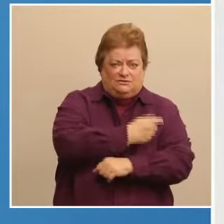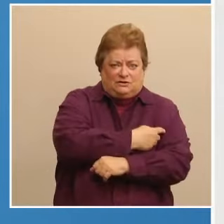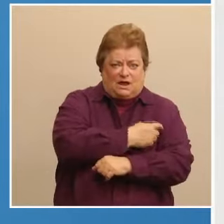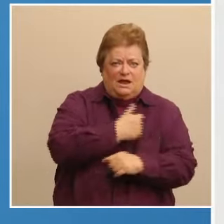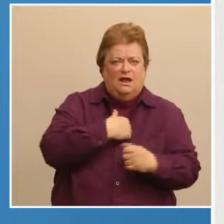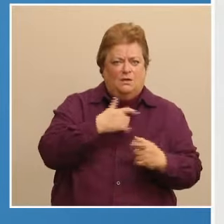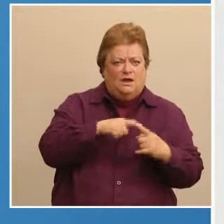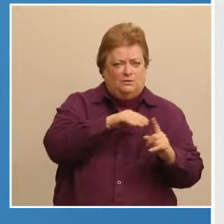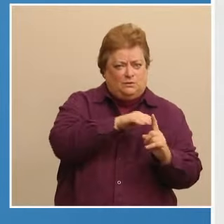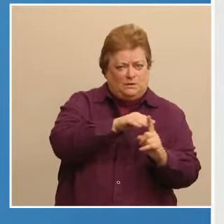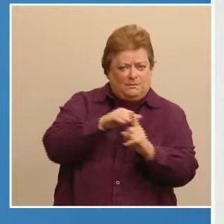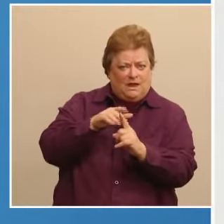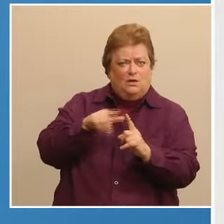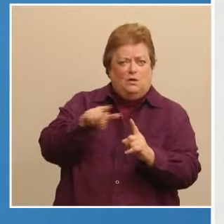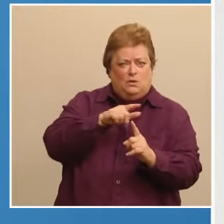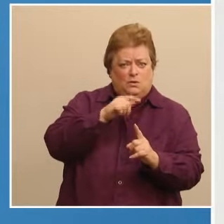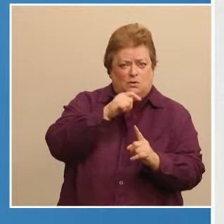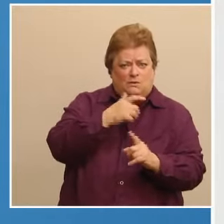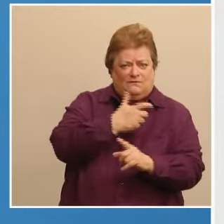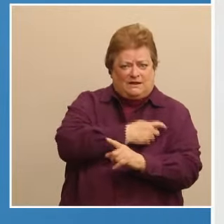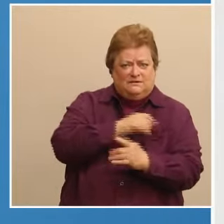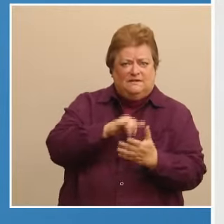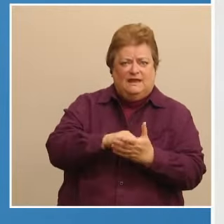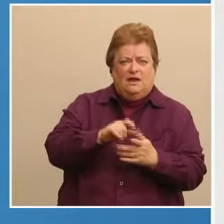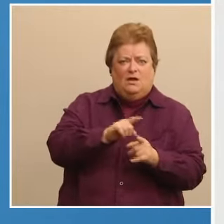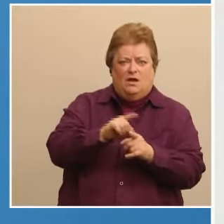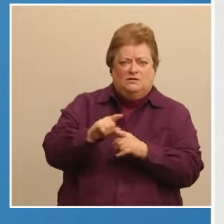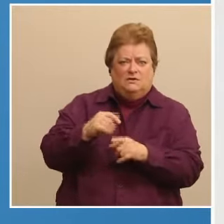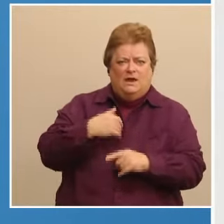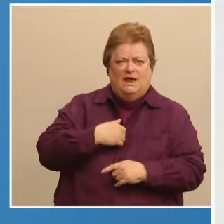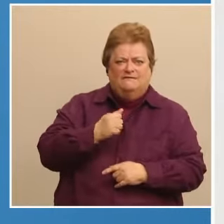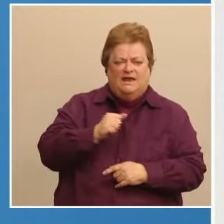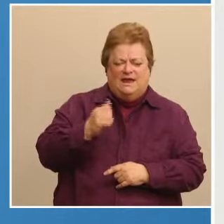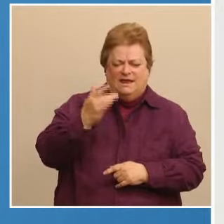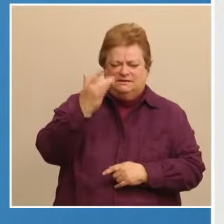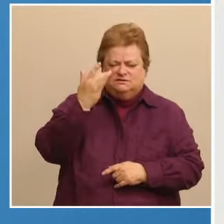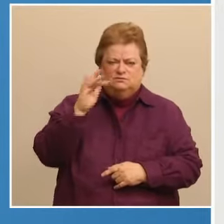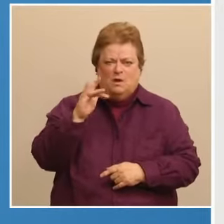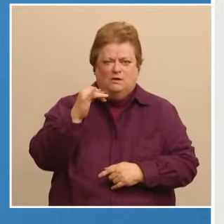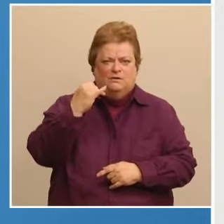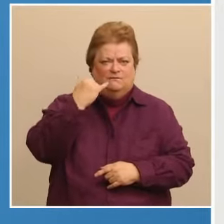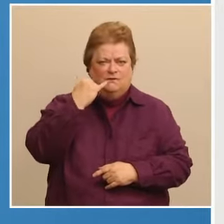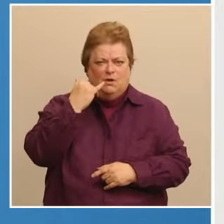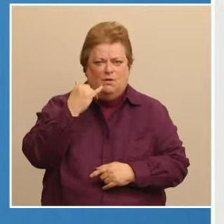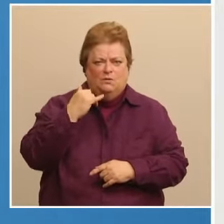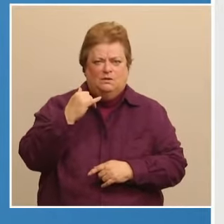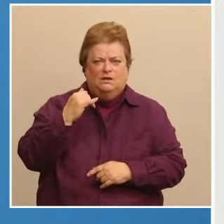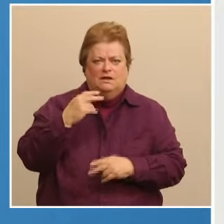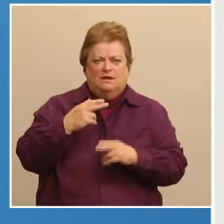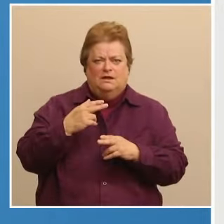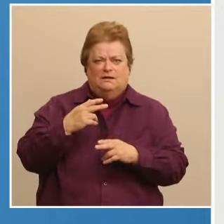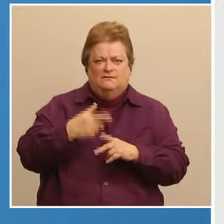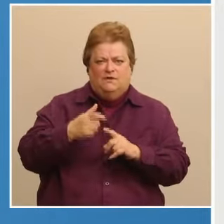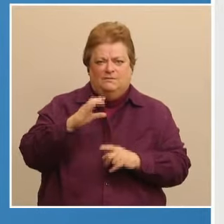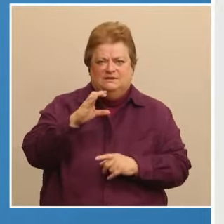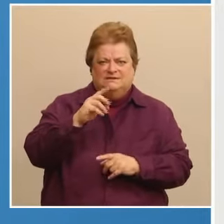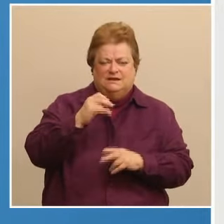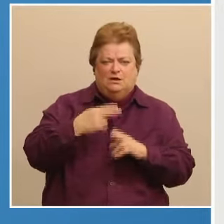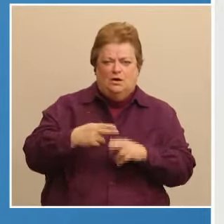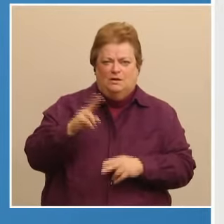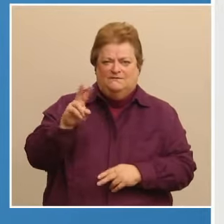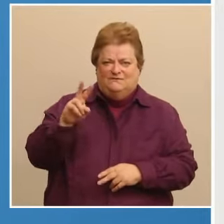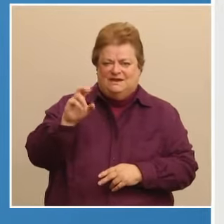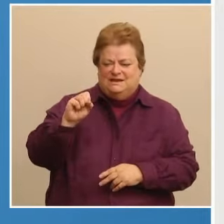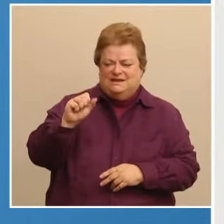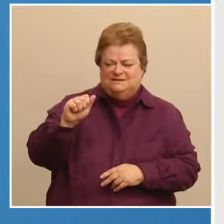to remind those who have been vaccinated that there is also a smartphone-based tool from CDC called